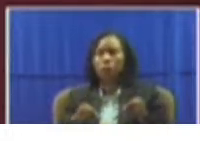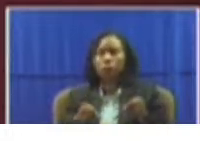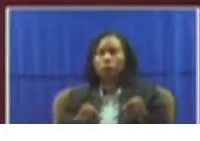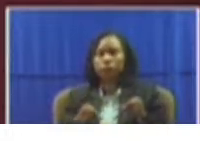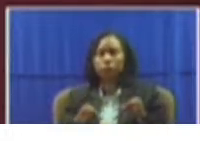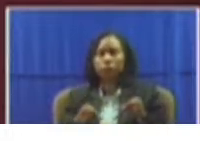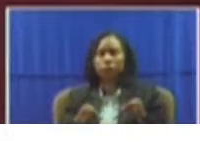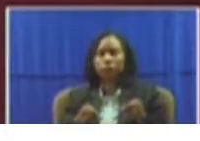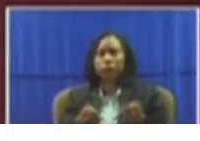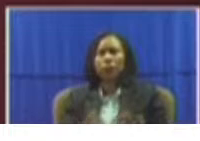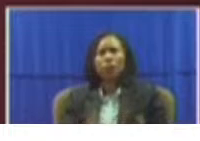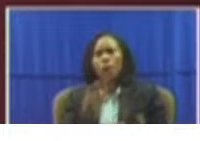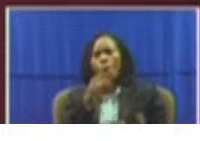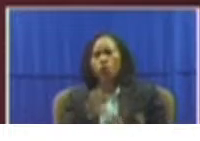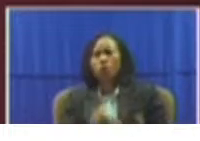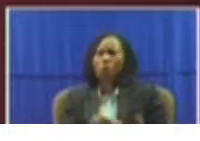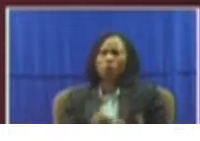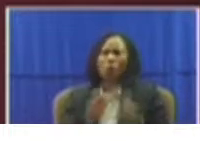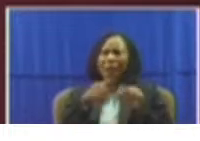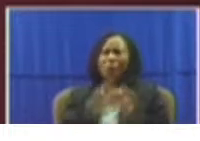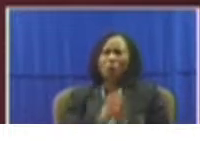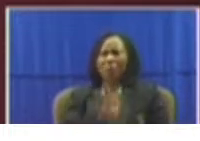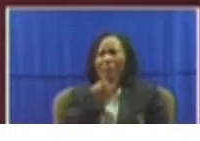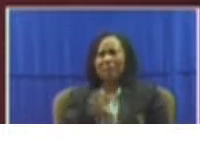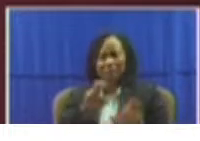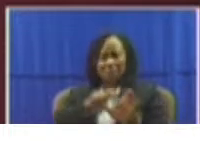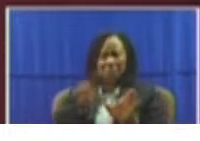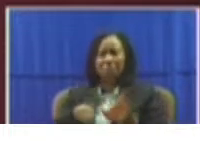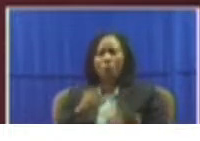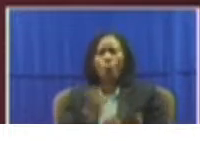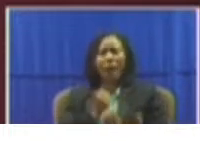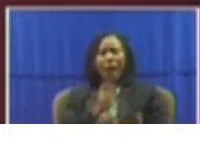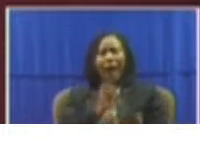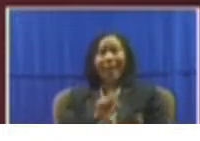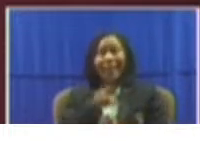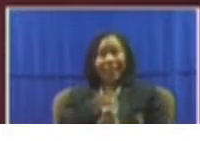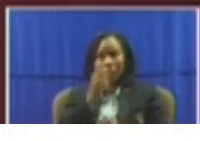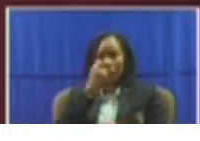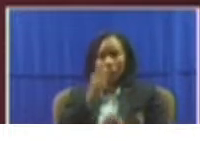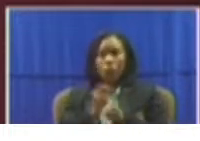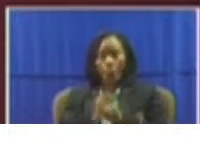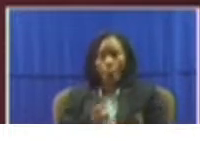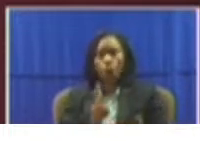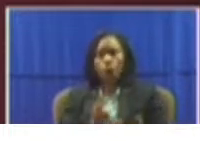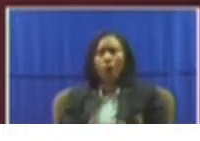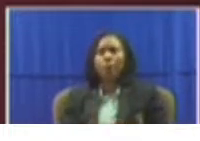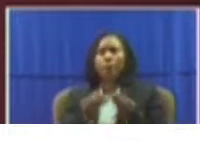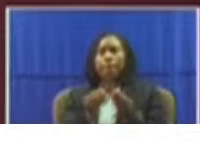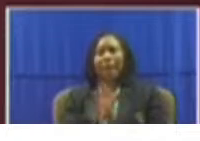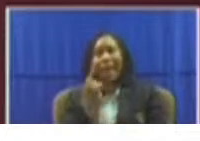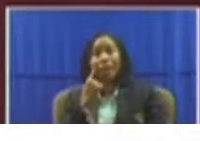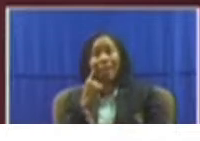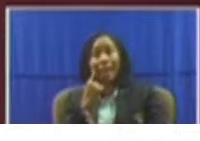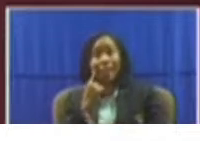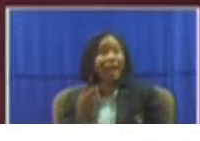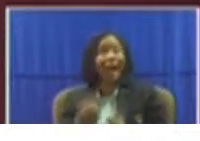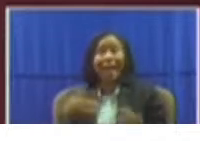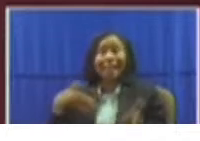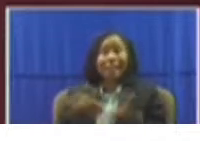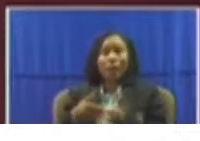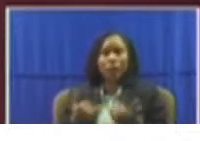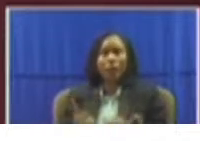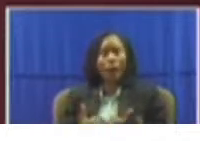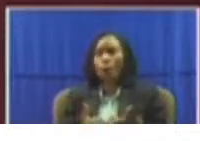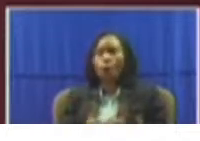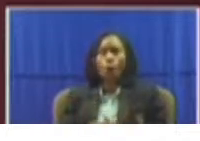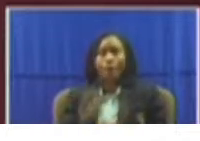dereliction of duty have to be substantiated with evidence, and thus far no material evidence has been attached to